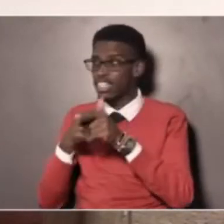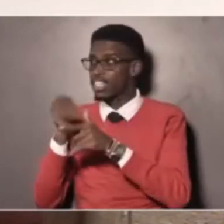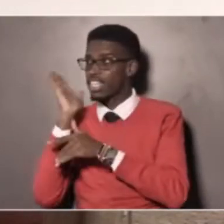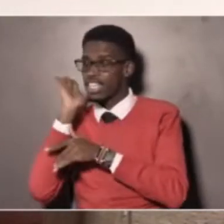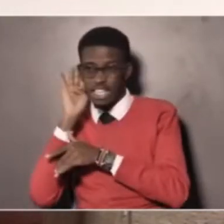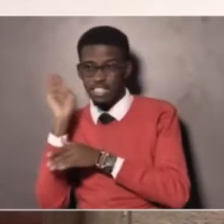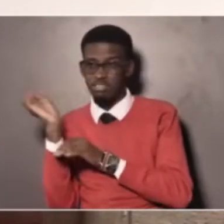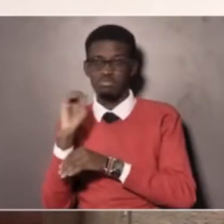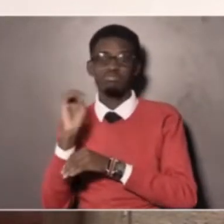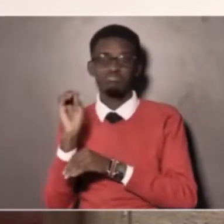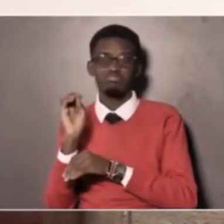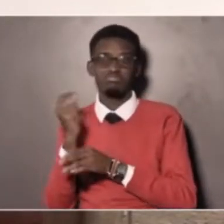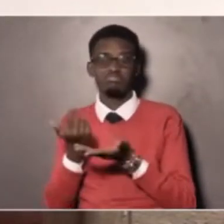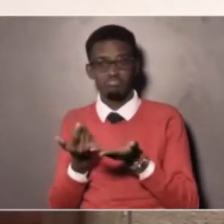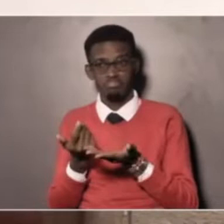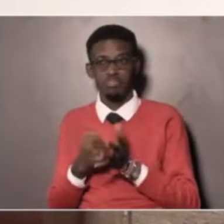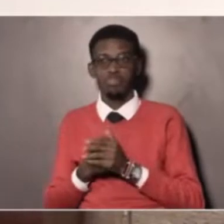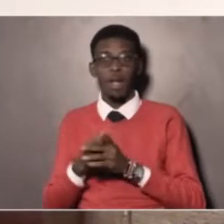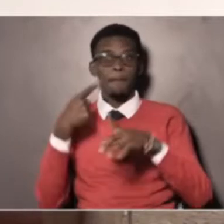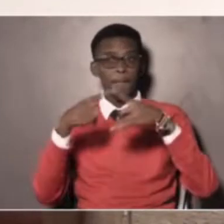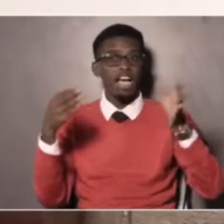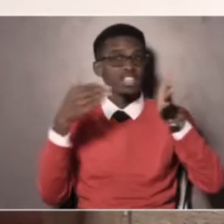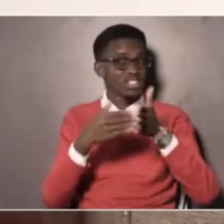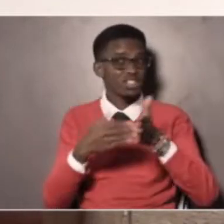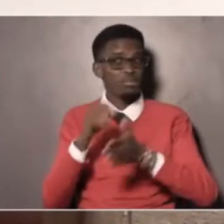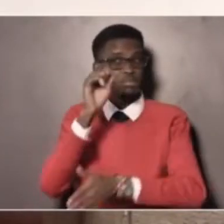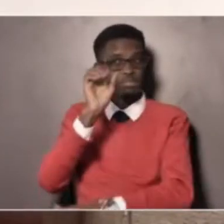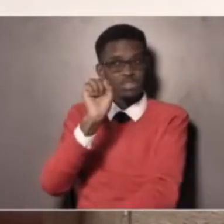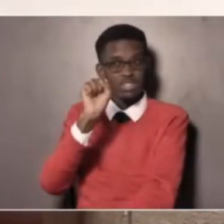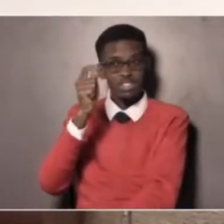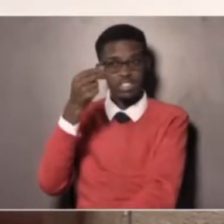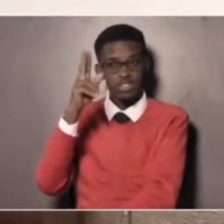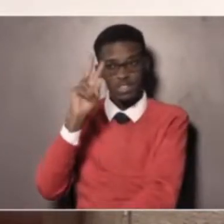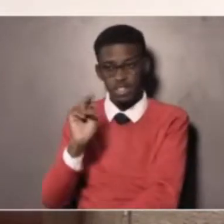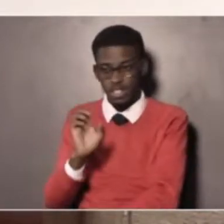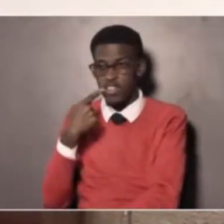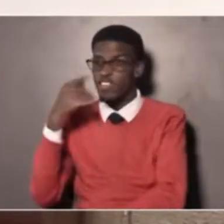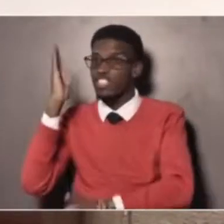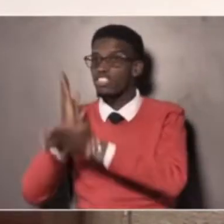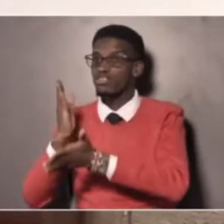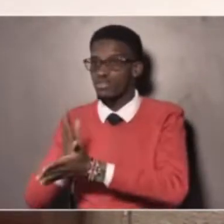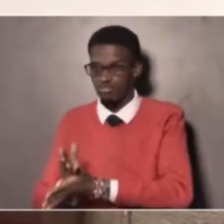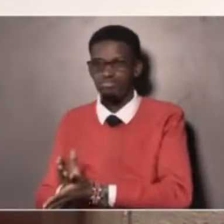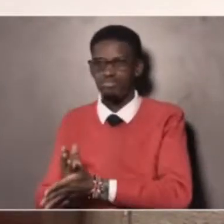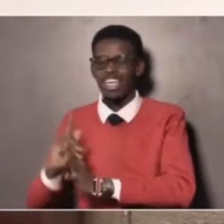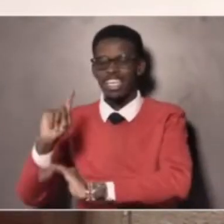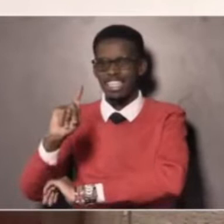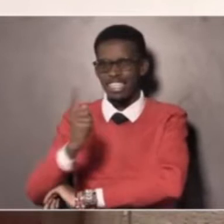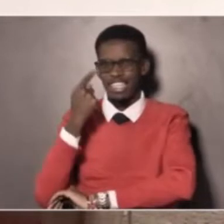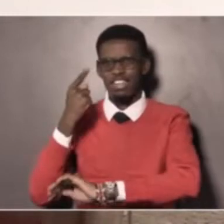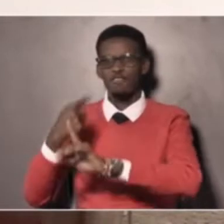eyes were listening. But that did not stop Stephen from speaking the truth. Stephen started from